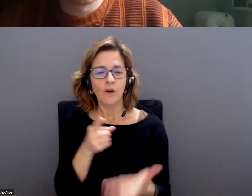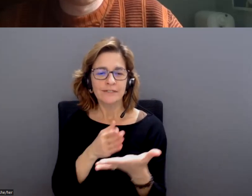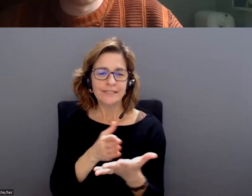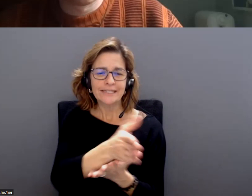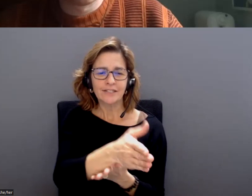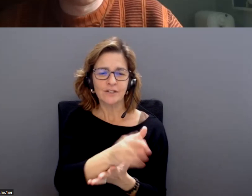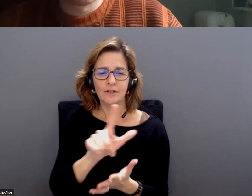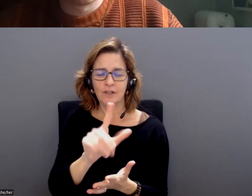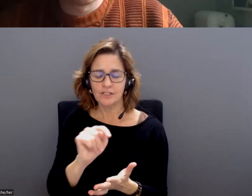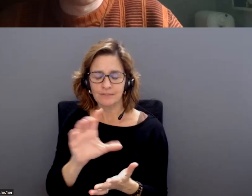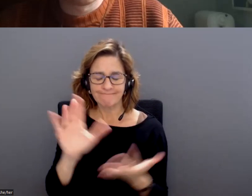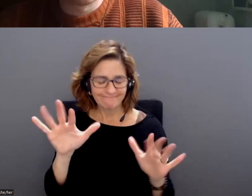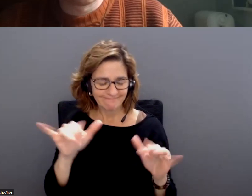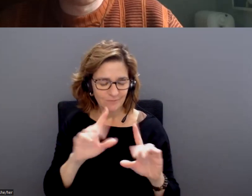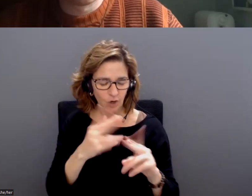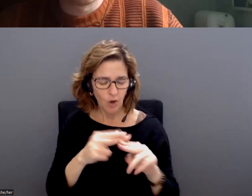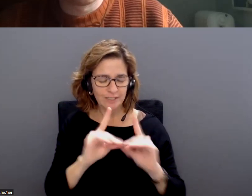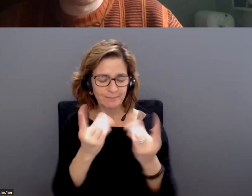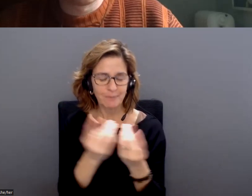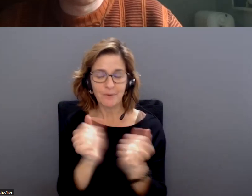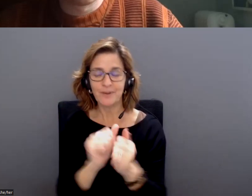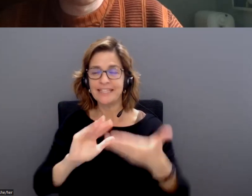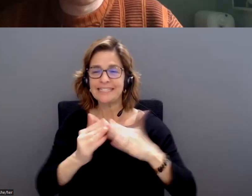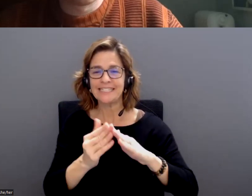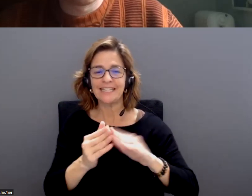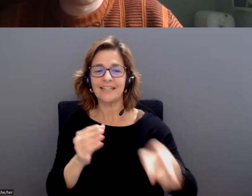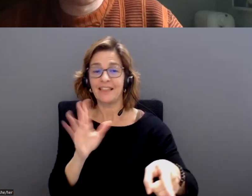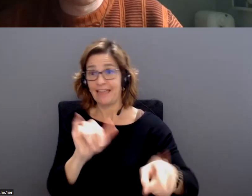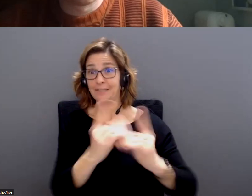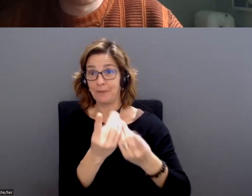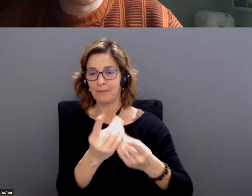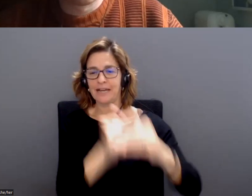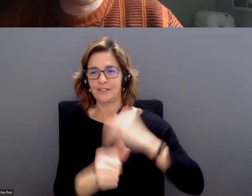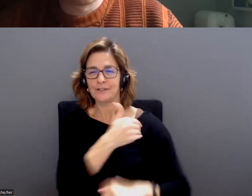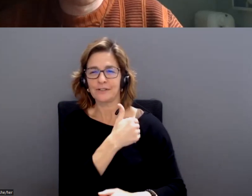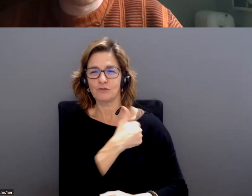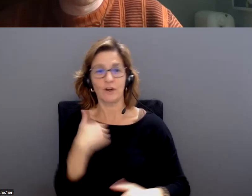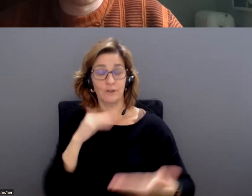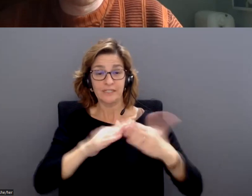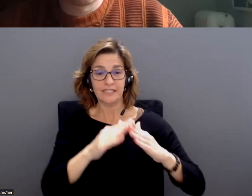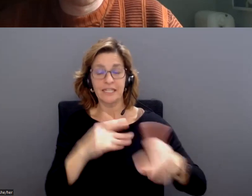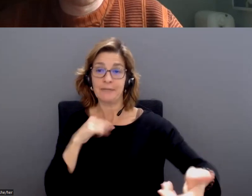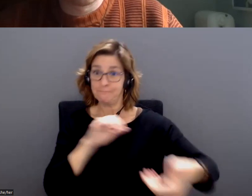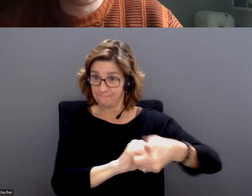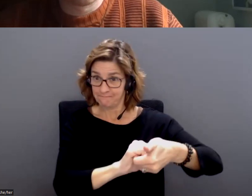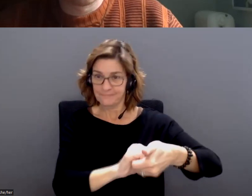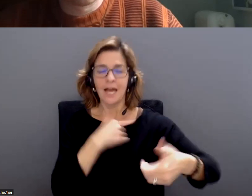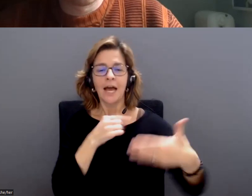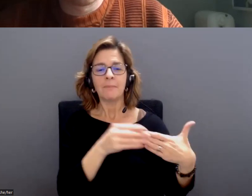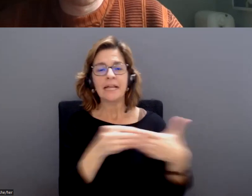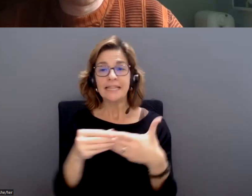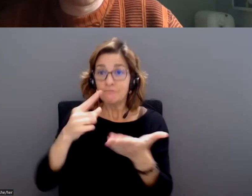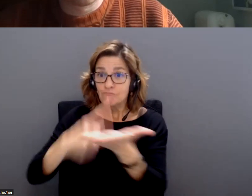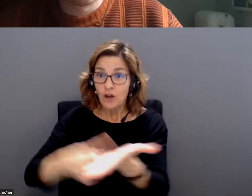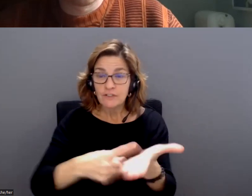it called, like department with the city and leading conversations with